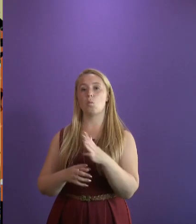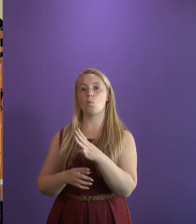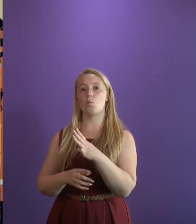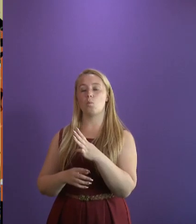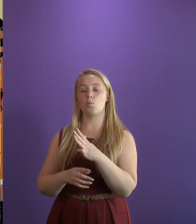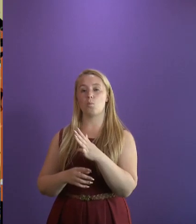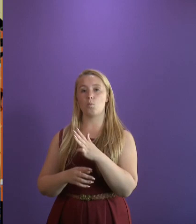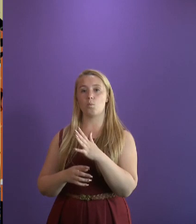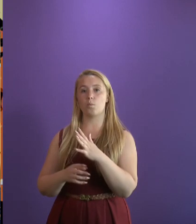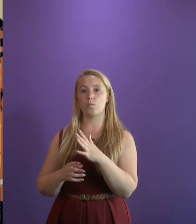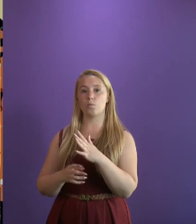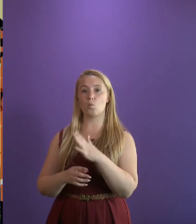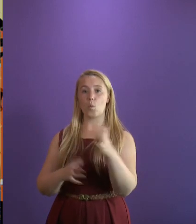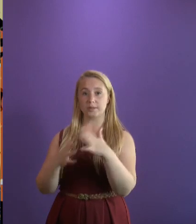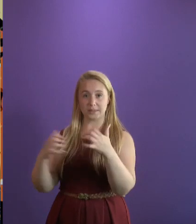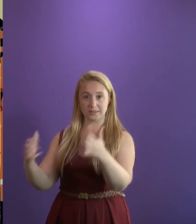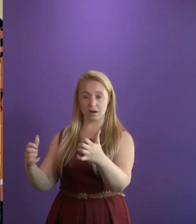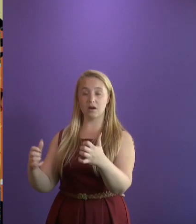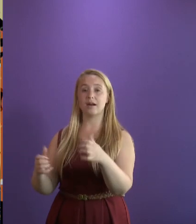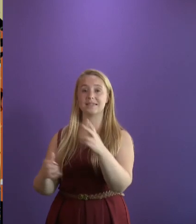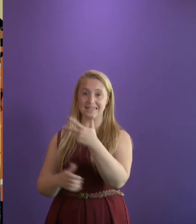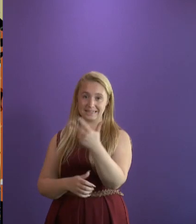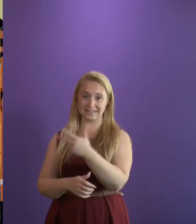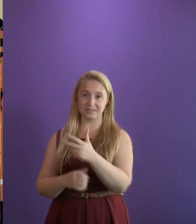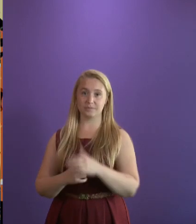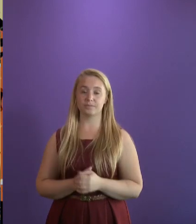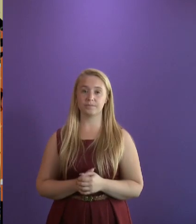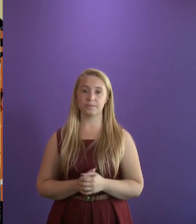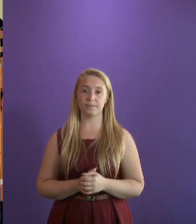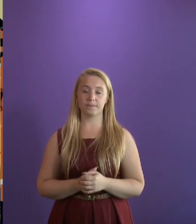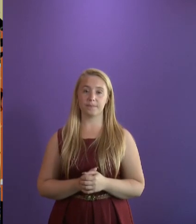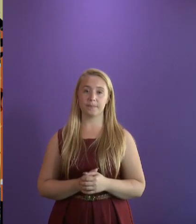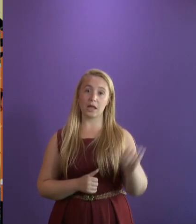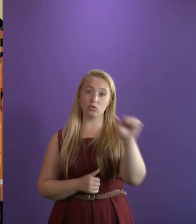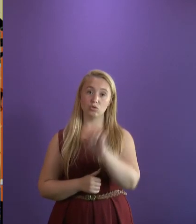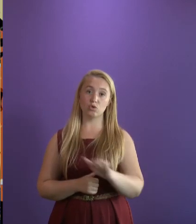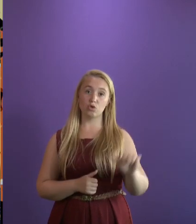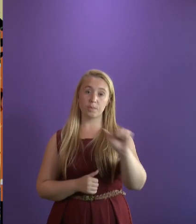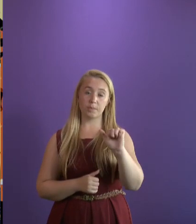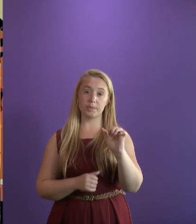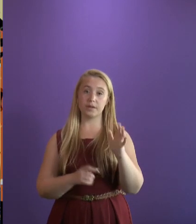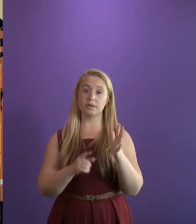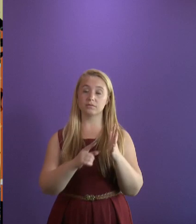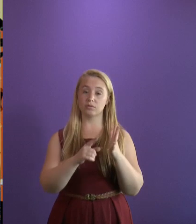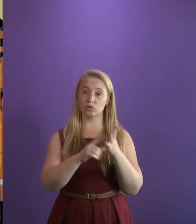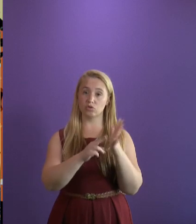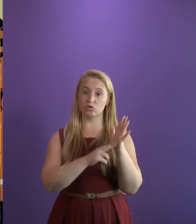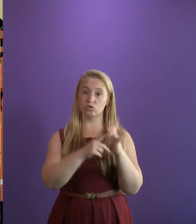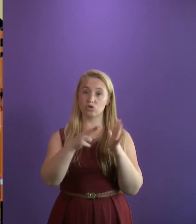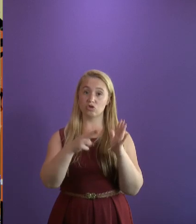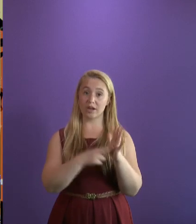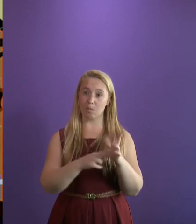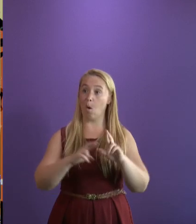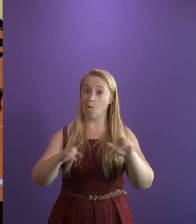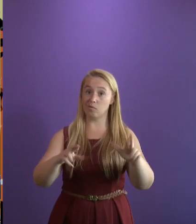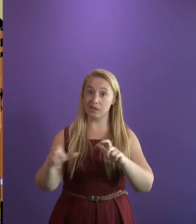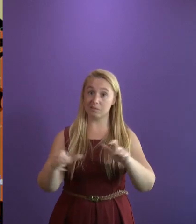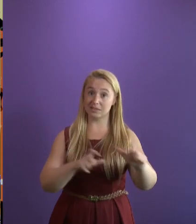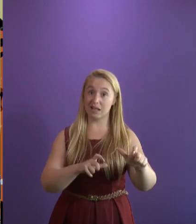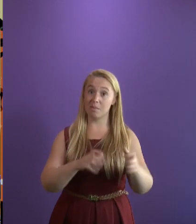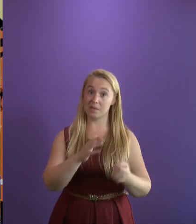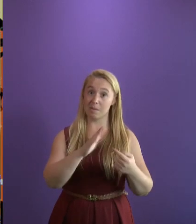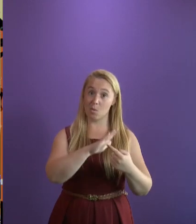and 18 for the European Union. Hopefully that will still matter as we move on.